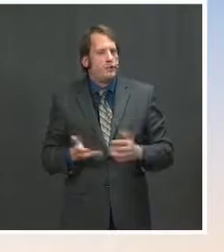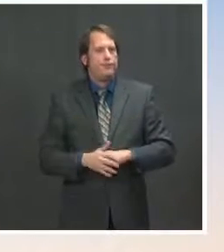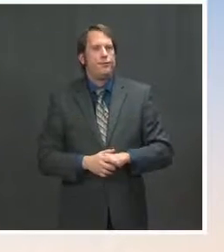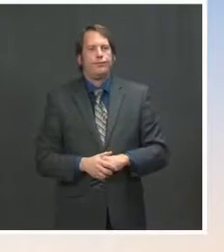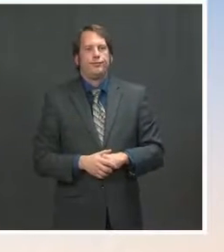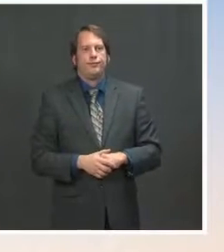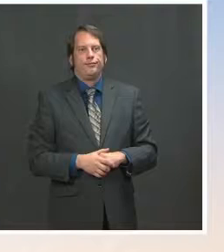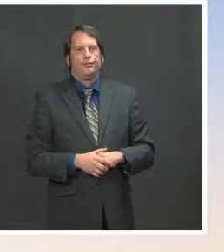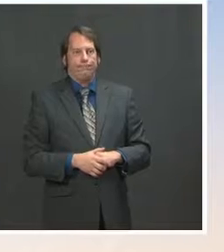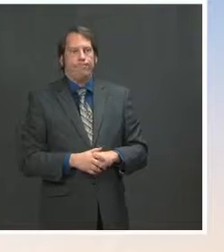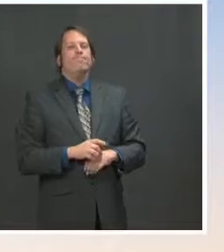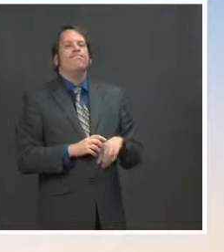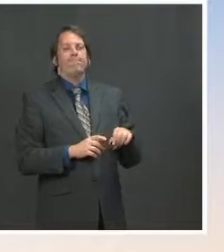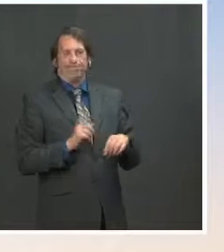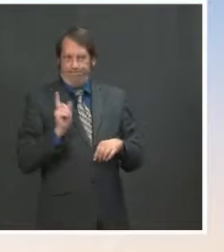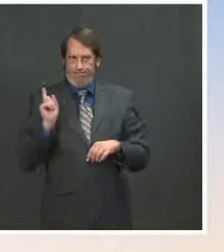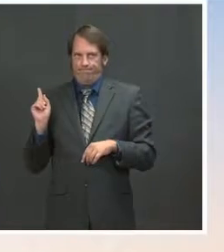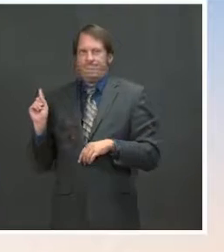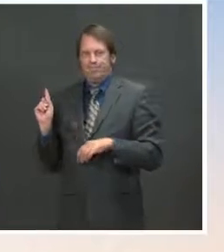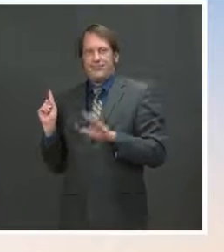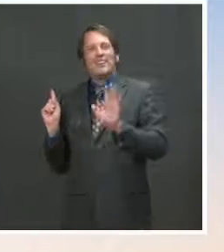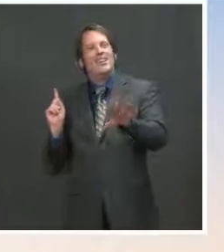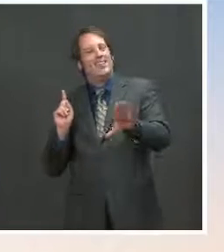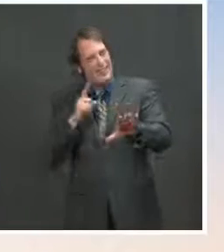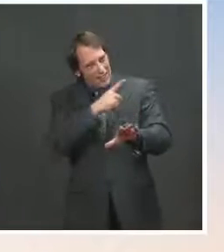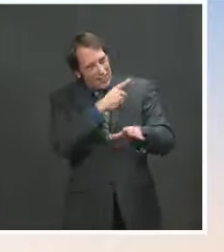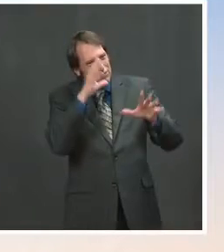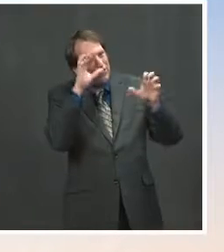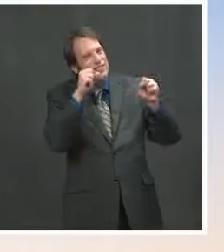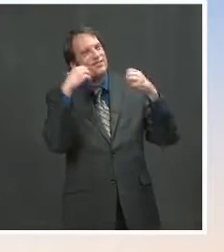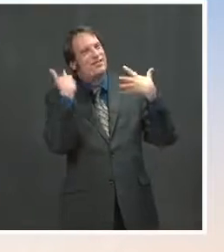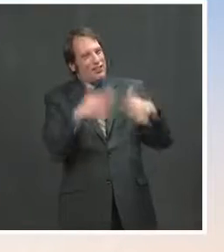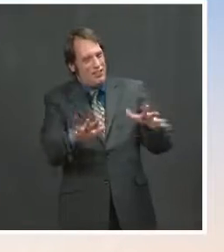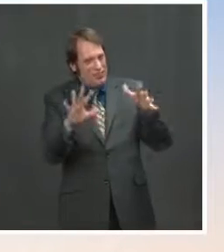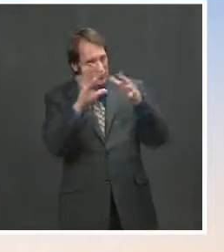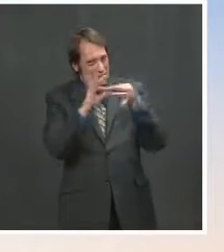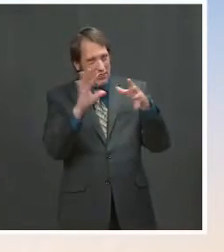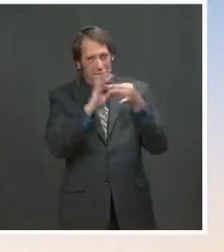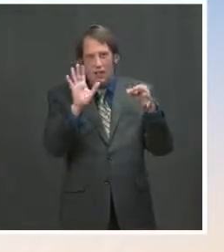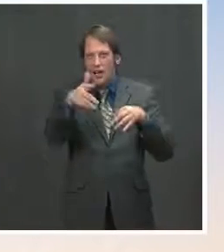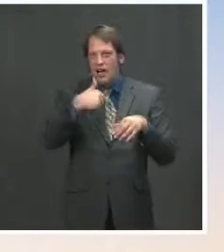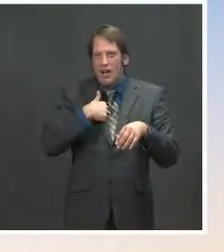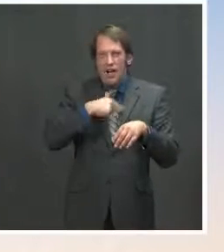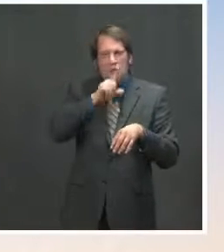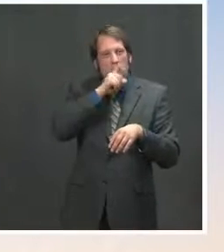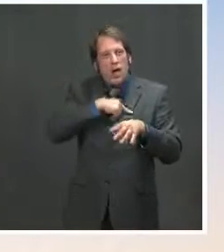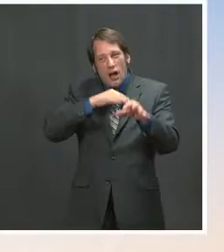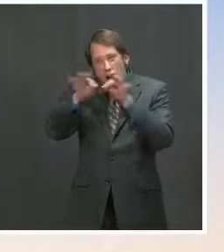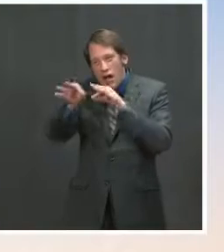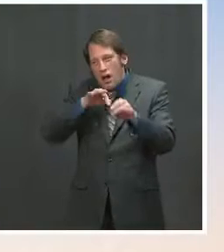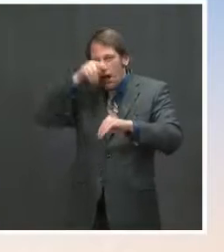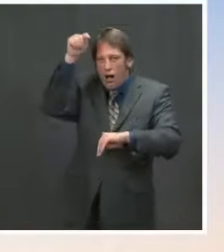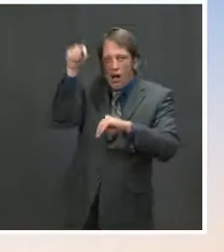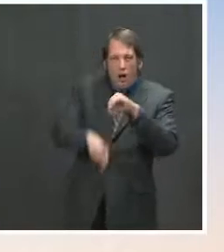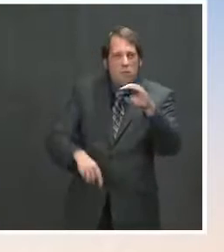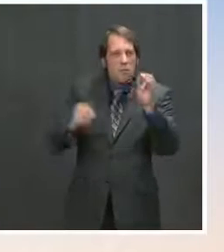treatment of Alexei Navalny. We issued, in coordination with our European partners, a number of steps